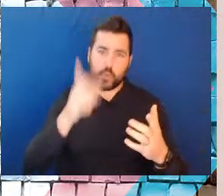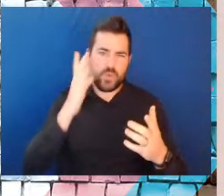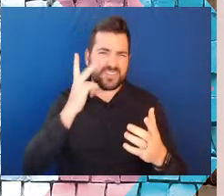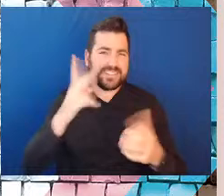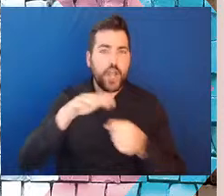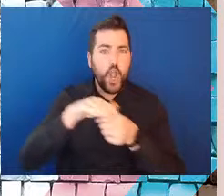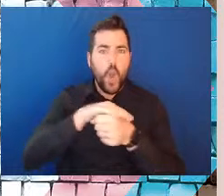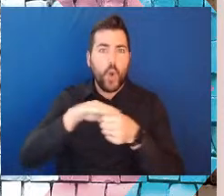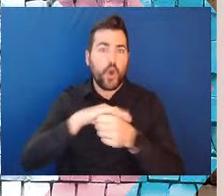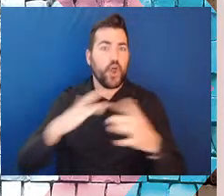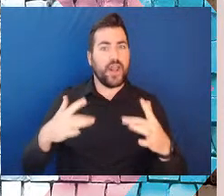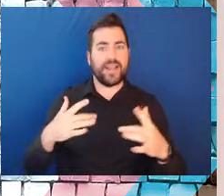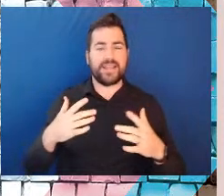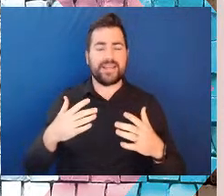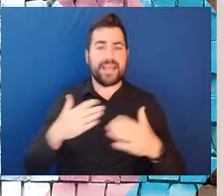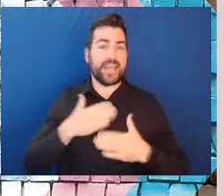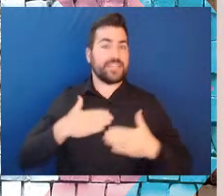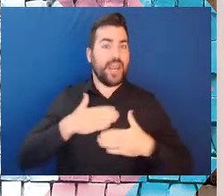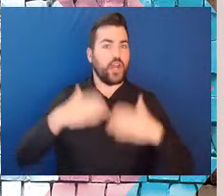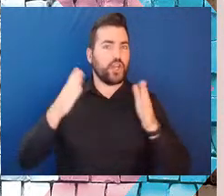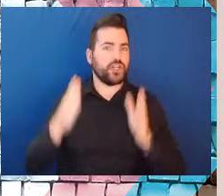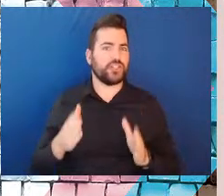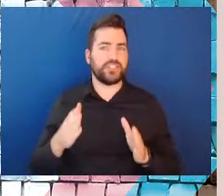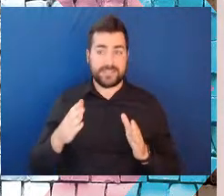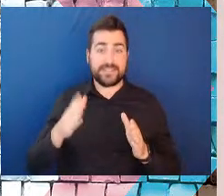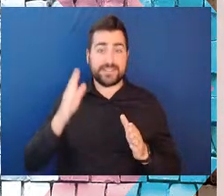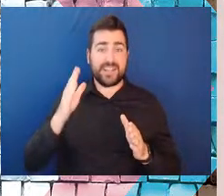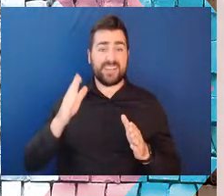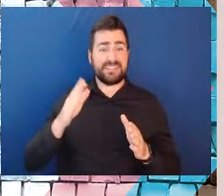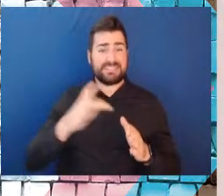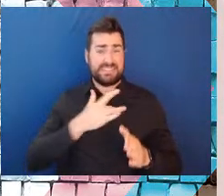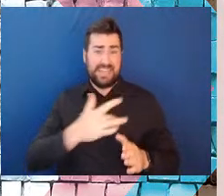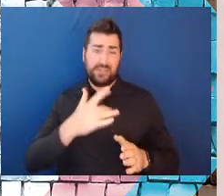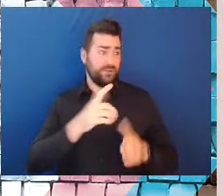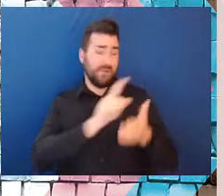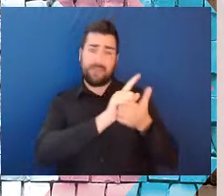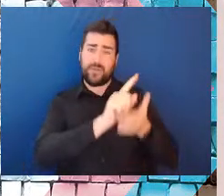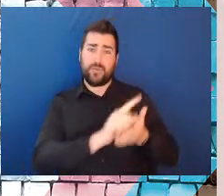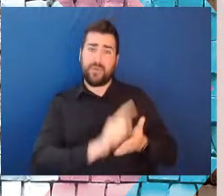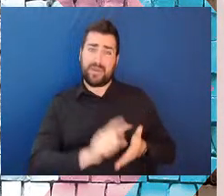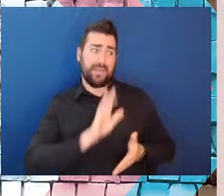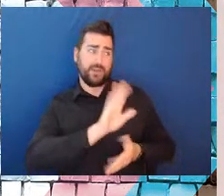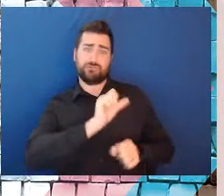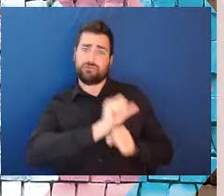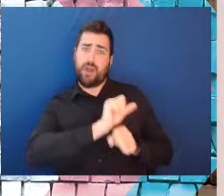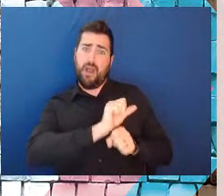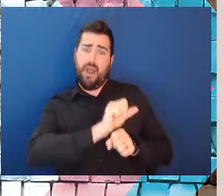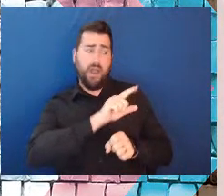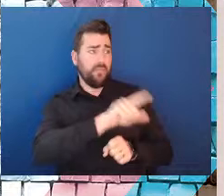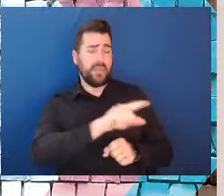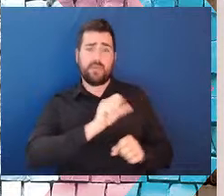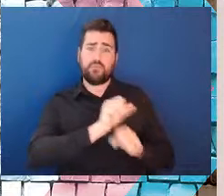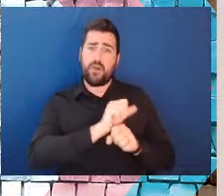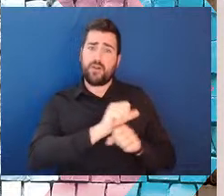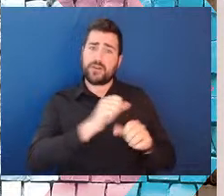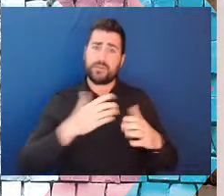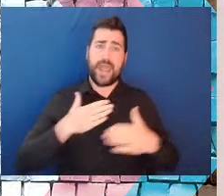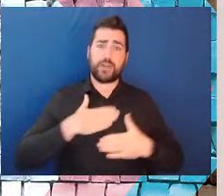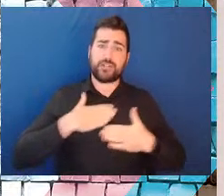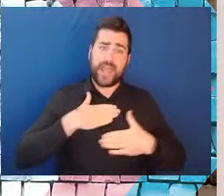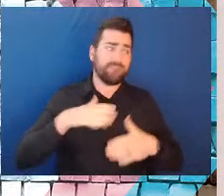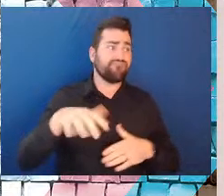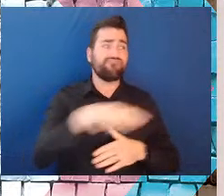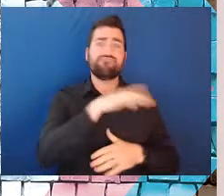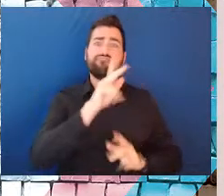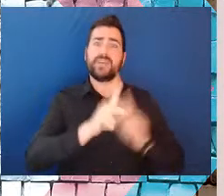that entertain you throughout the week normally. Some of them are new, some of them are a little bit more established, but either way, you're going to see a lot